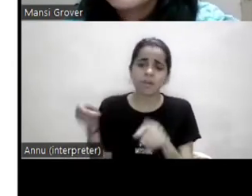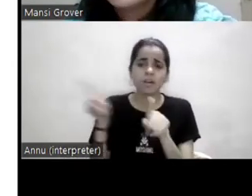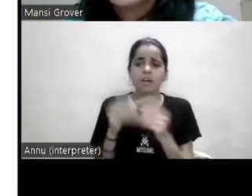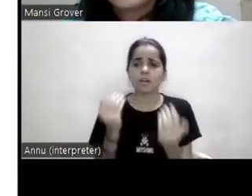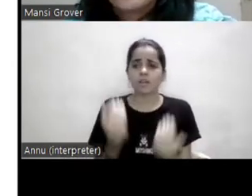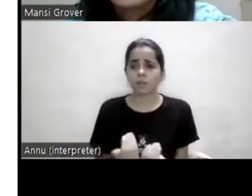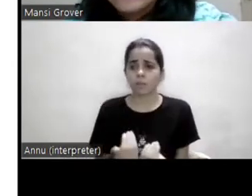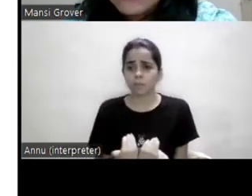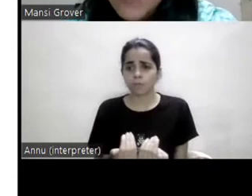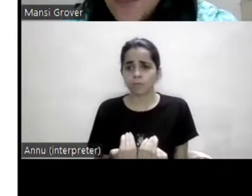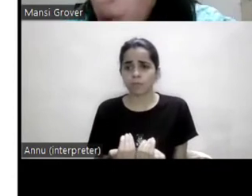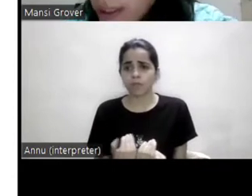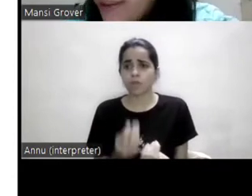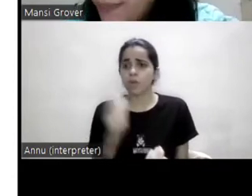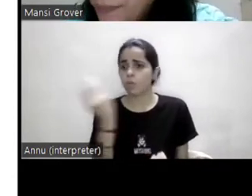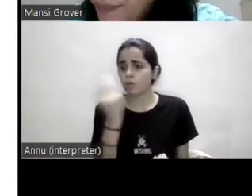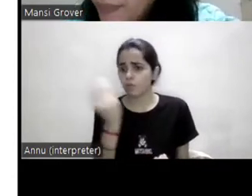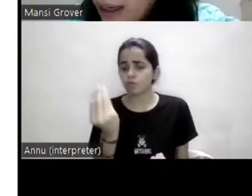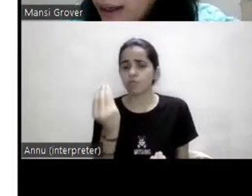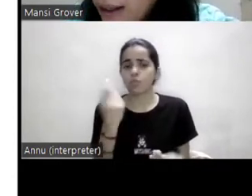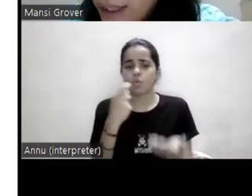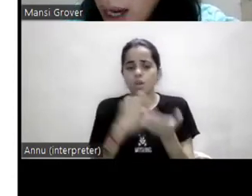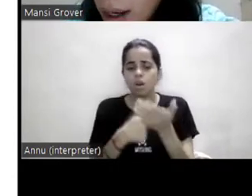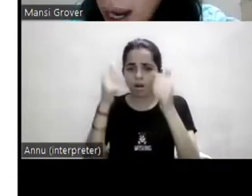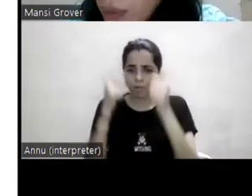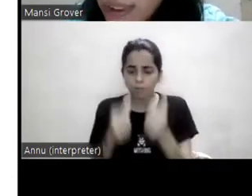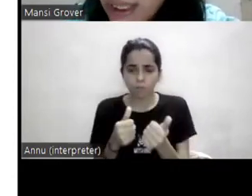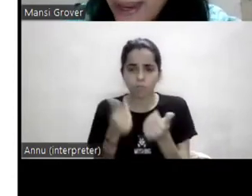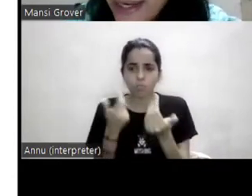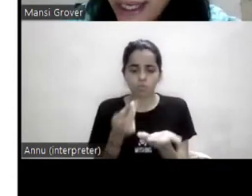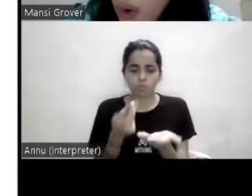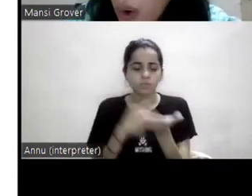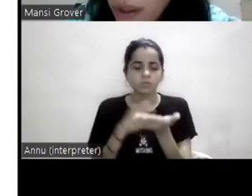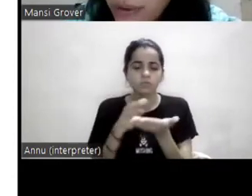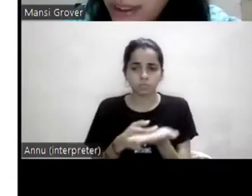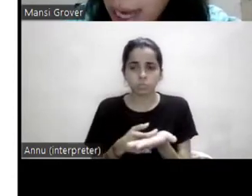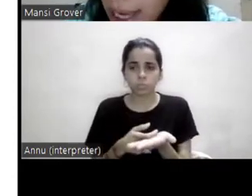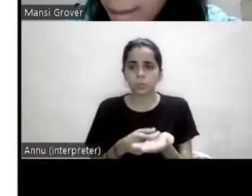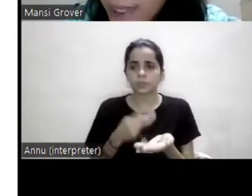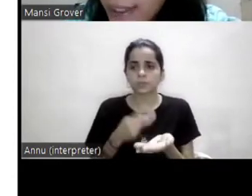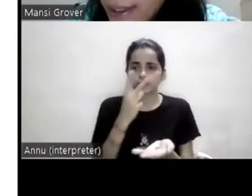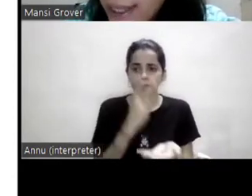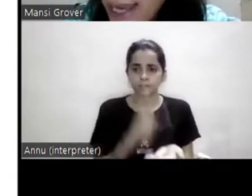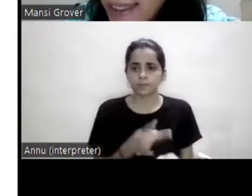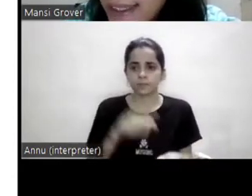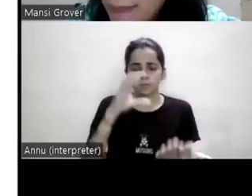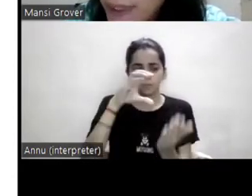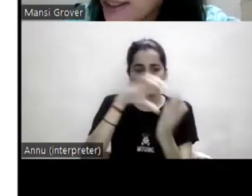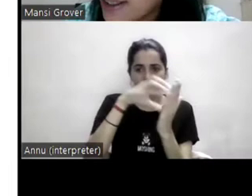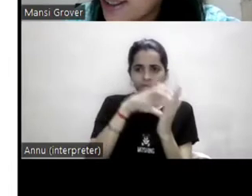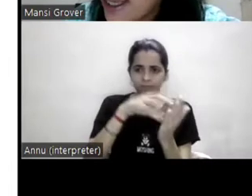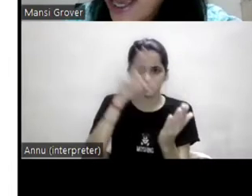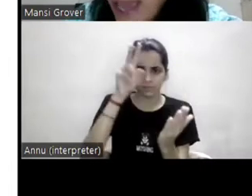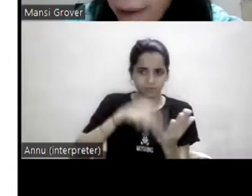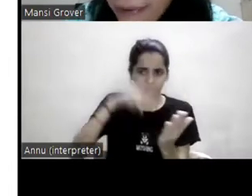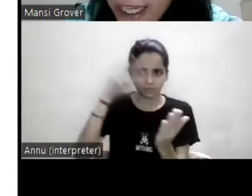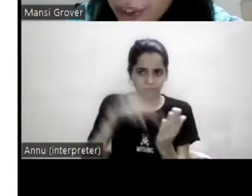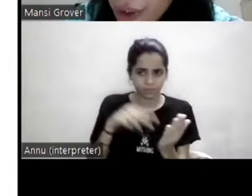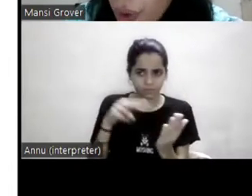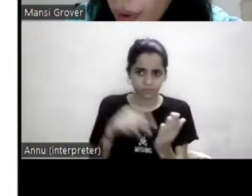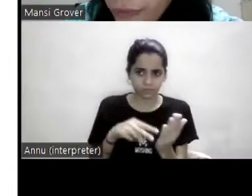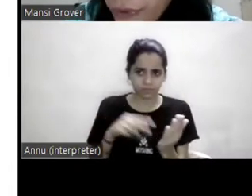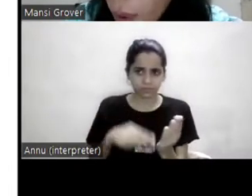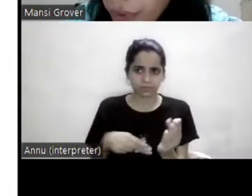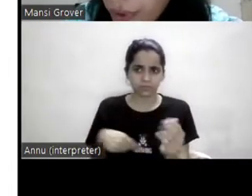accounts where it got reported. The accounts, depending on the time period and disciplinary